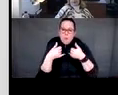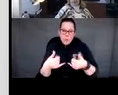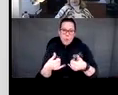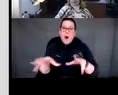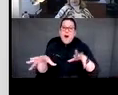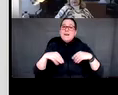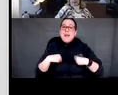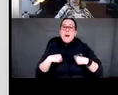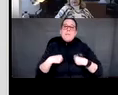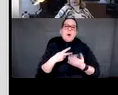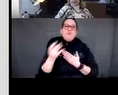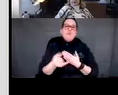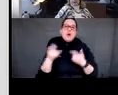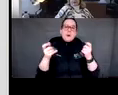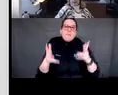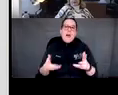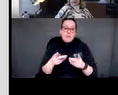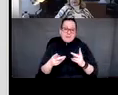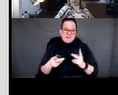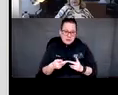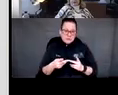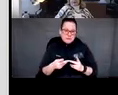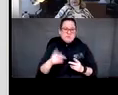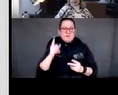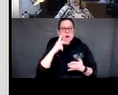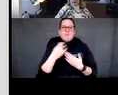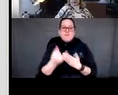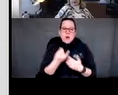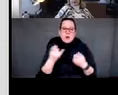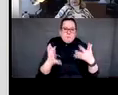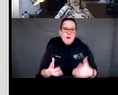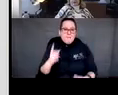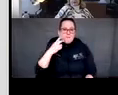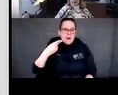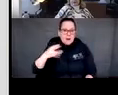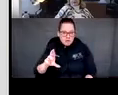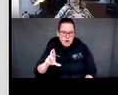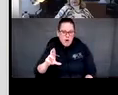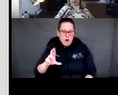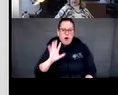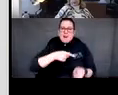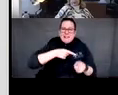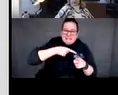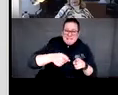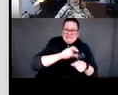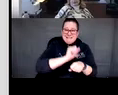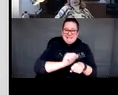manager. And it's actually the project manager for HR, but because the main project she is working on right